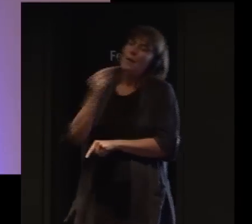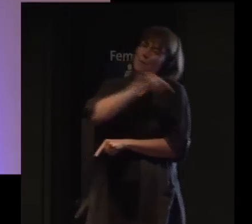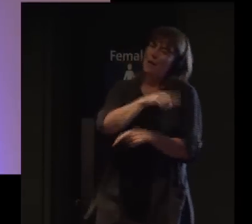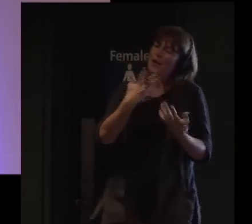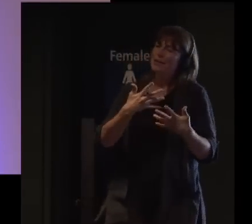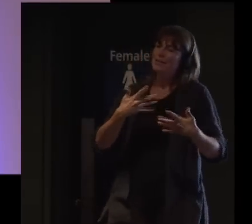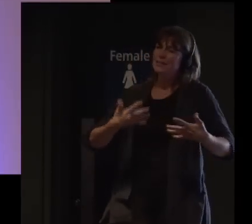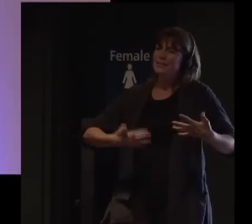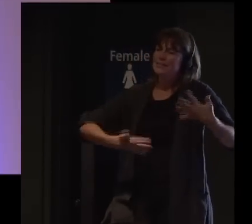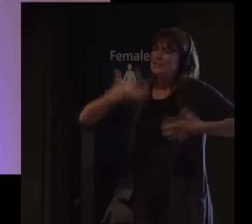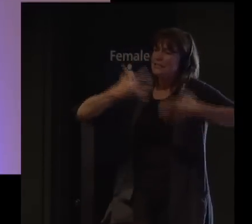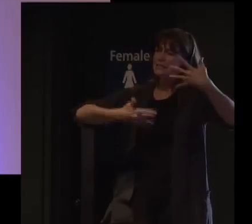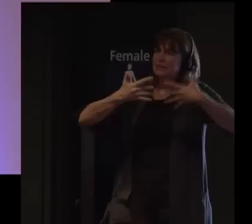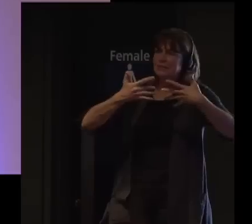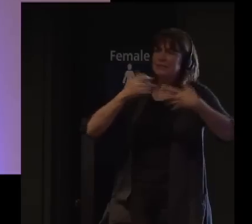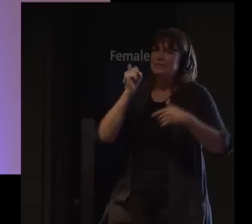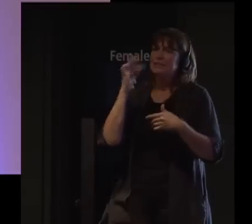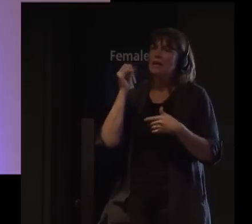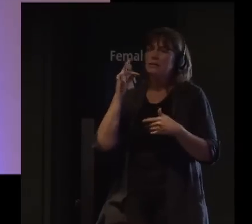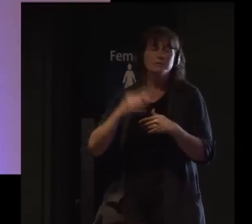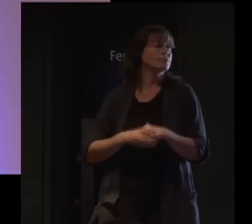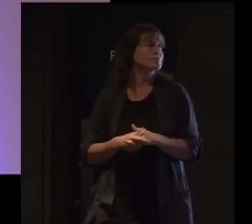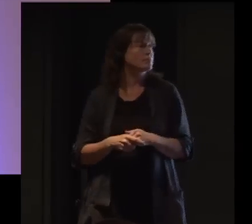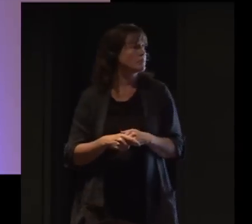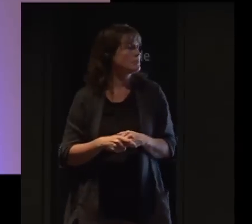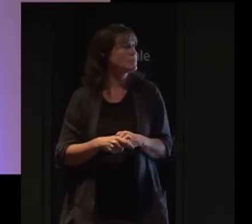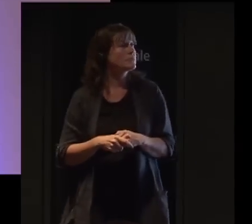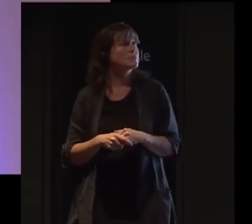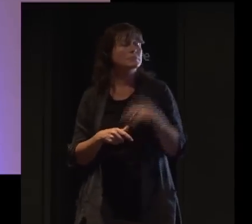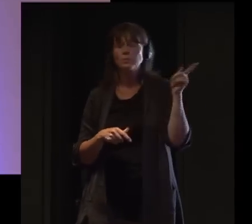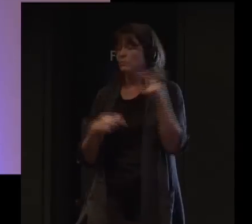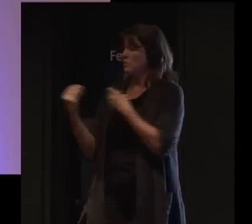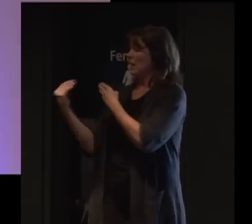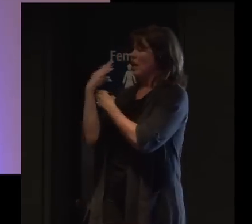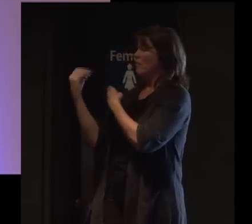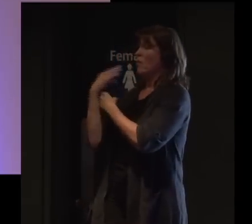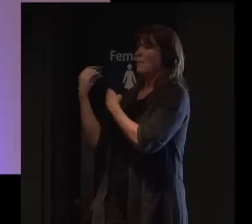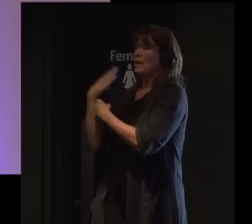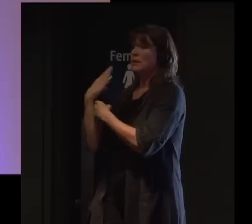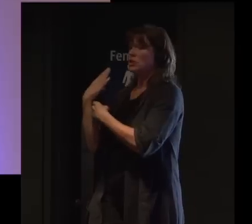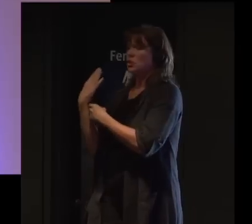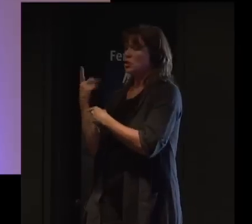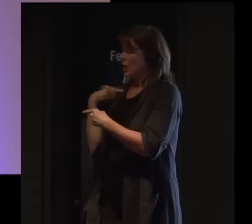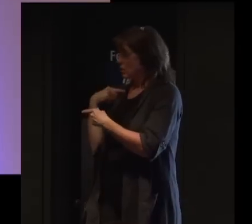statistics. Actually, according to the information I have, and I'm going to read it,